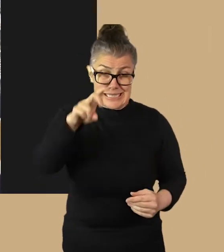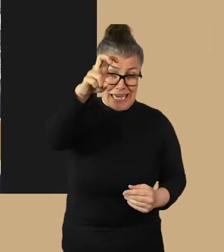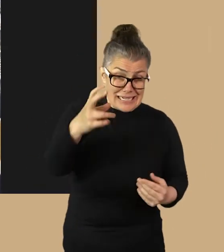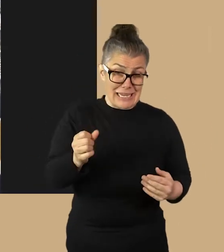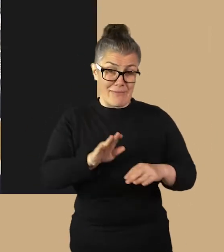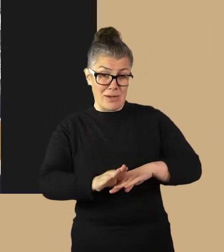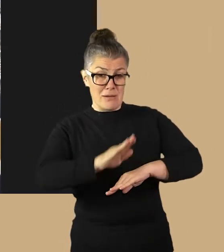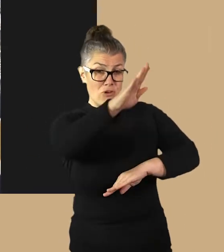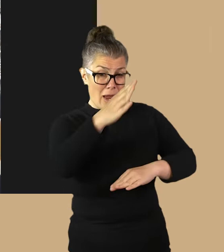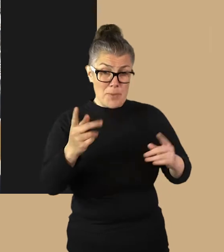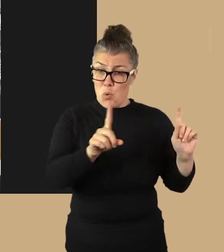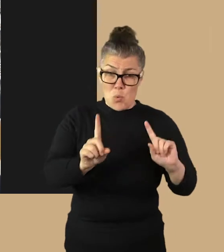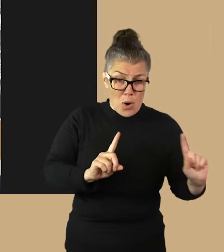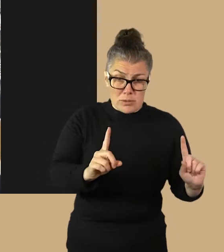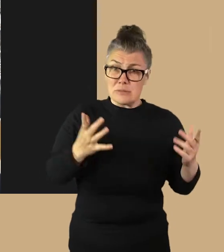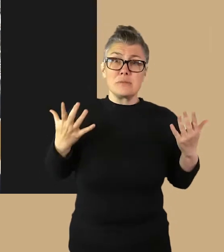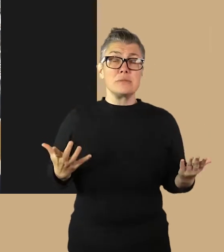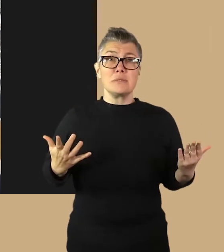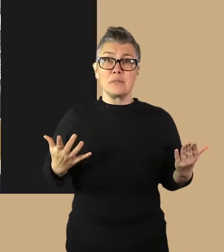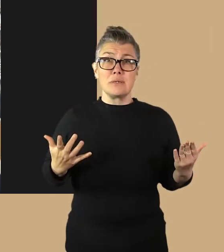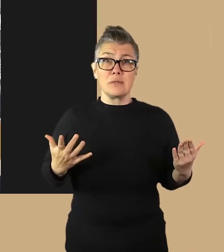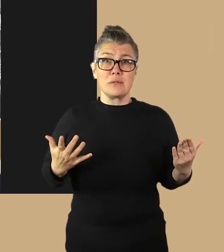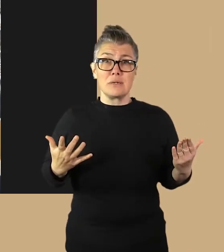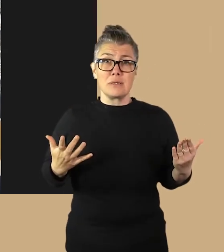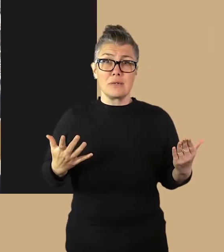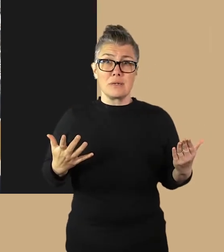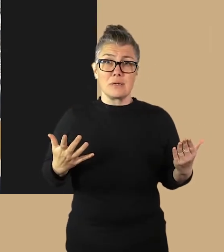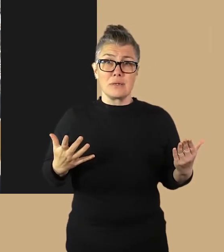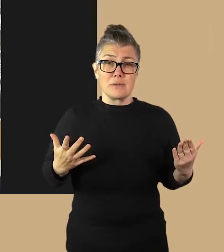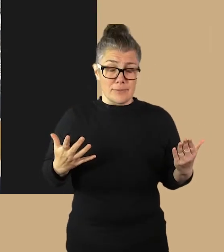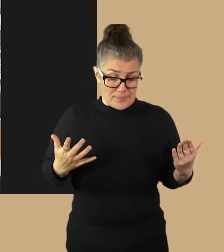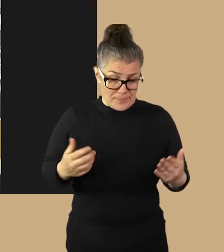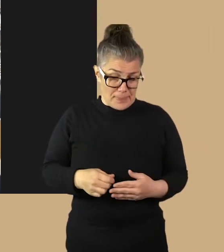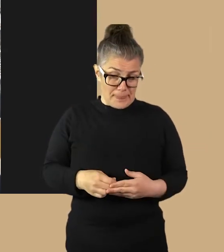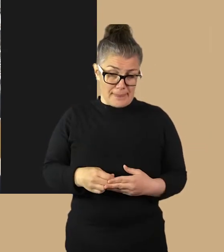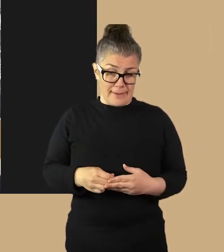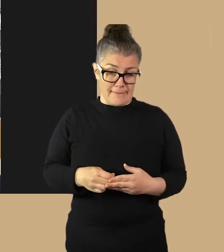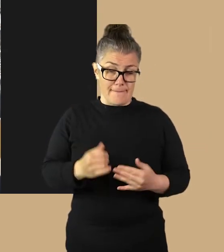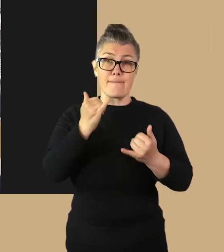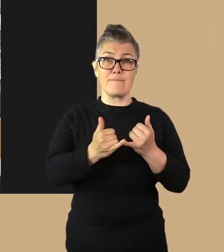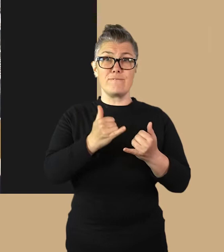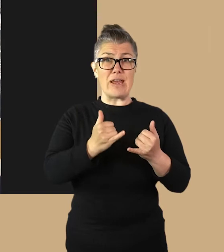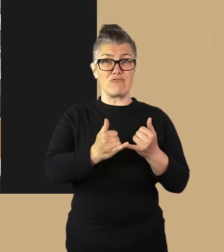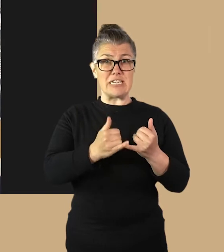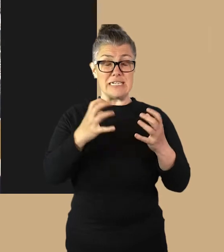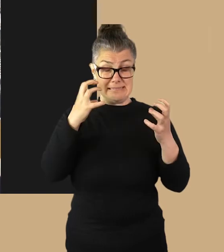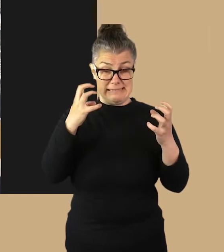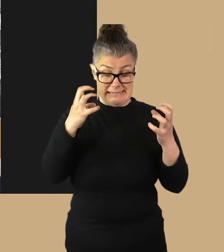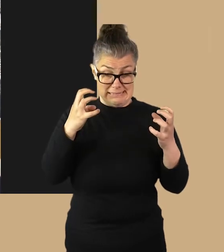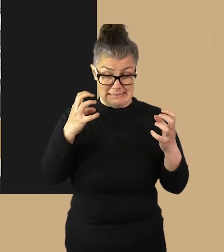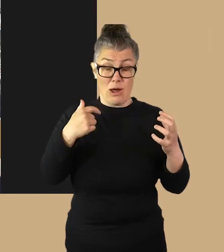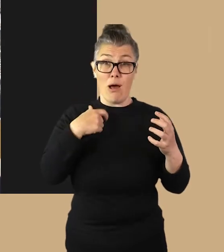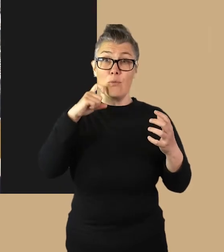there stairs? Is there an uphill ramp? Where, like, what is where? And you know, it'd be very